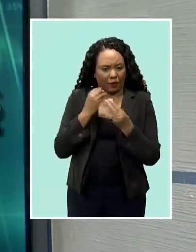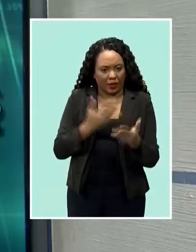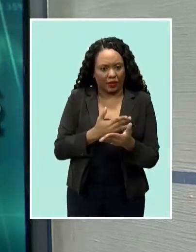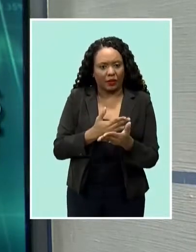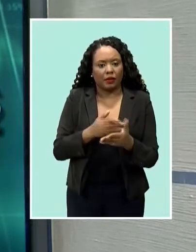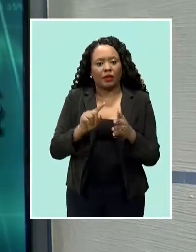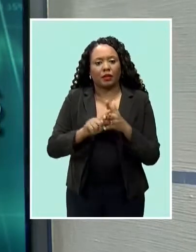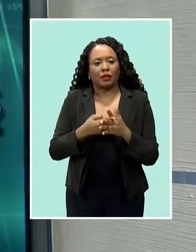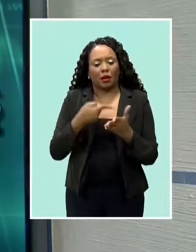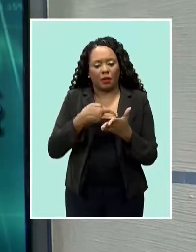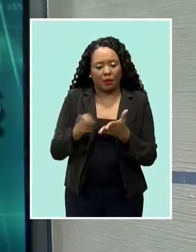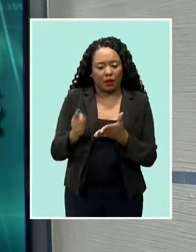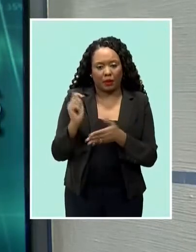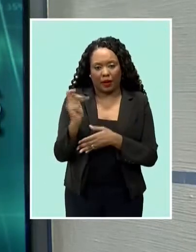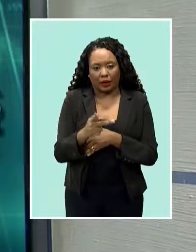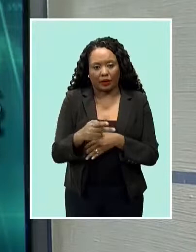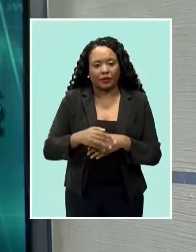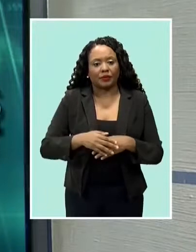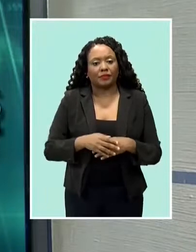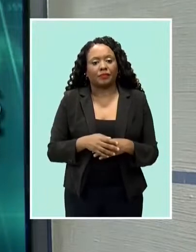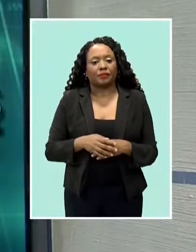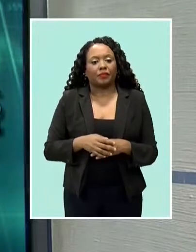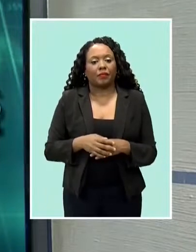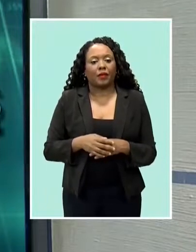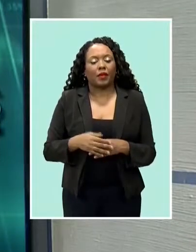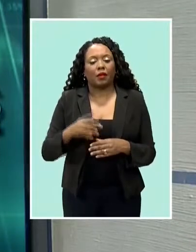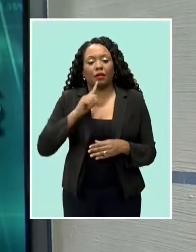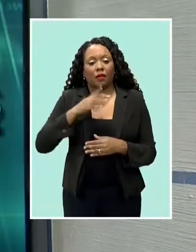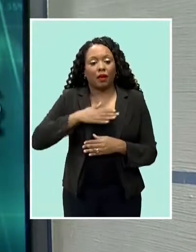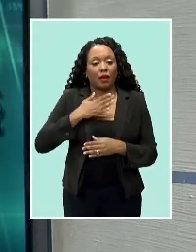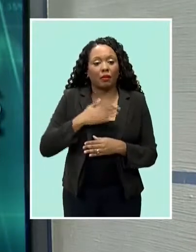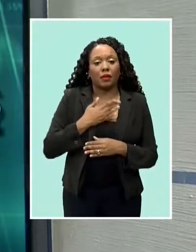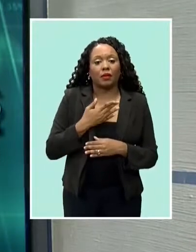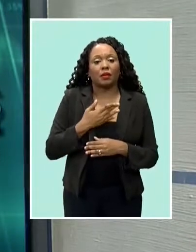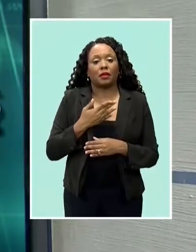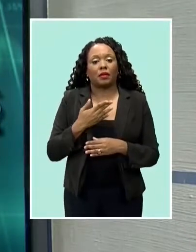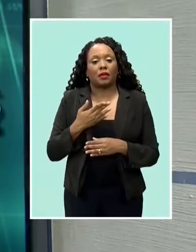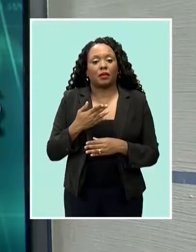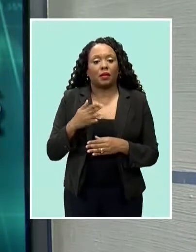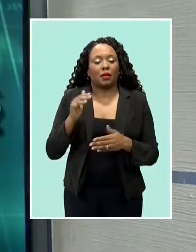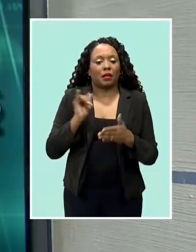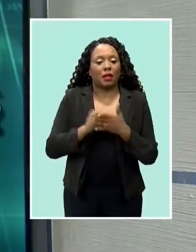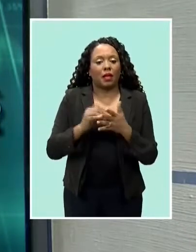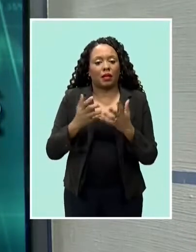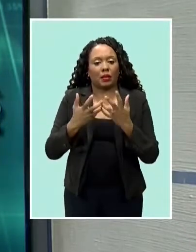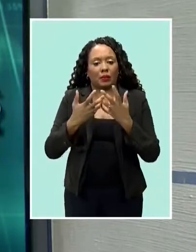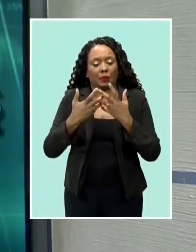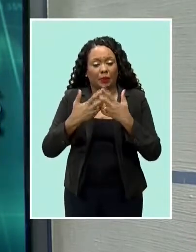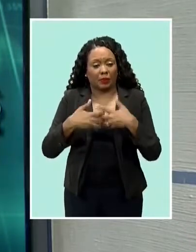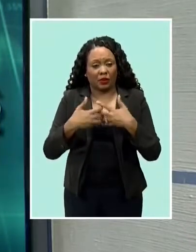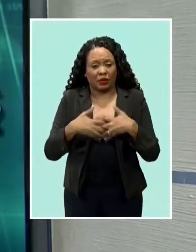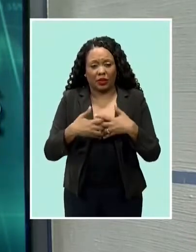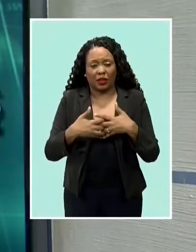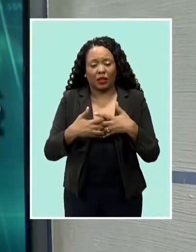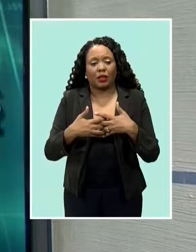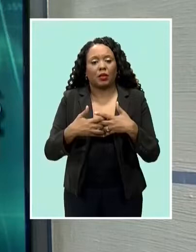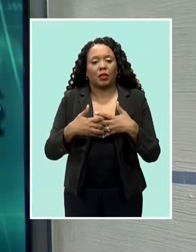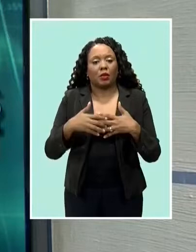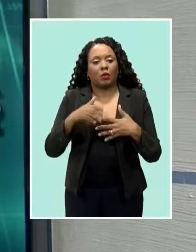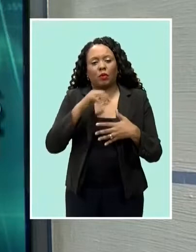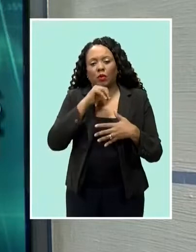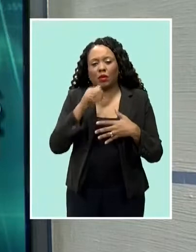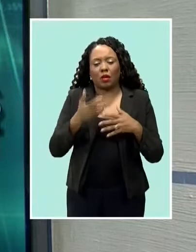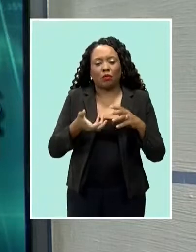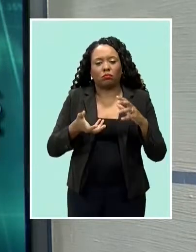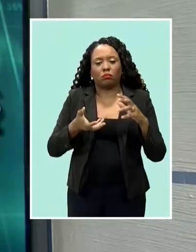started the process of repayment. Mr. Clark says that they are pleased that investigations revealed their machines were not compromised, adding